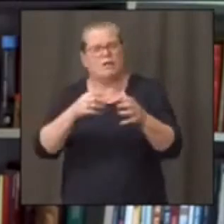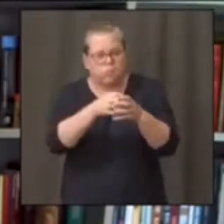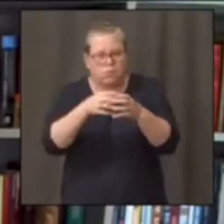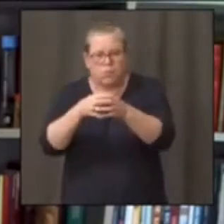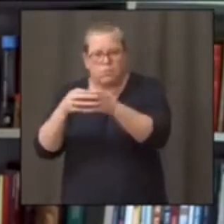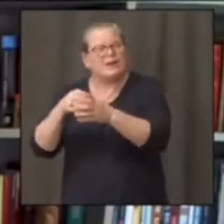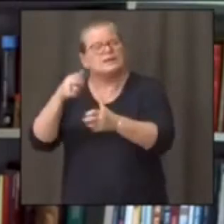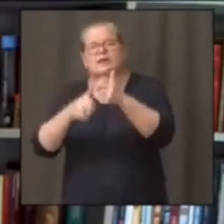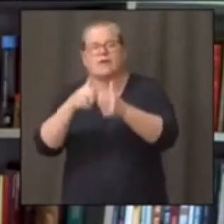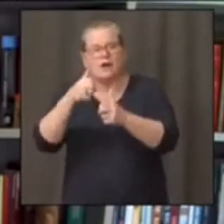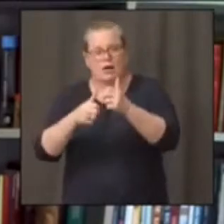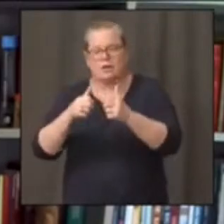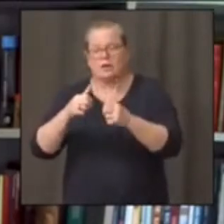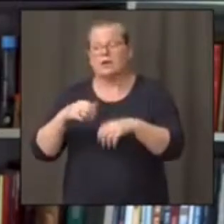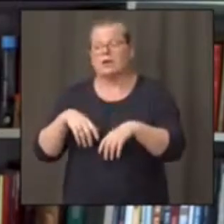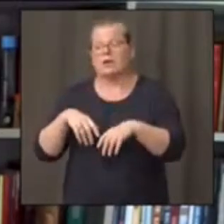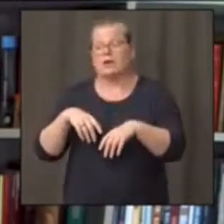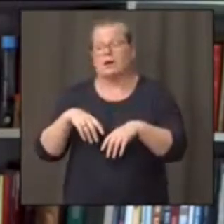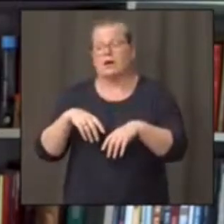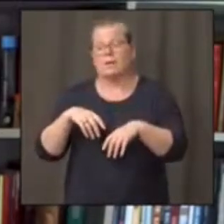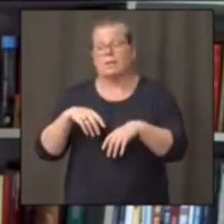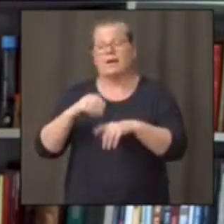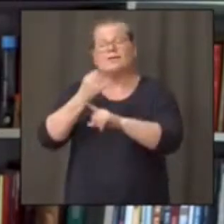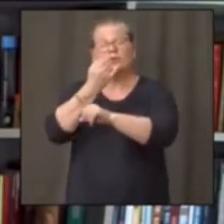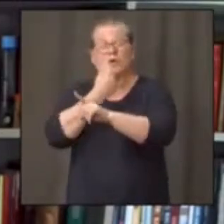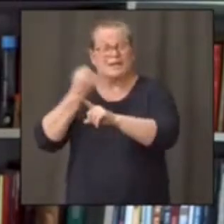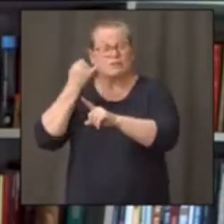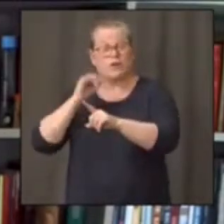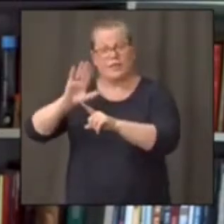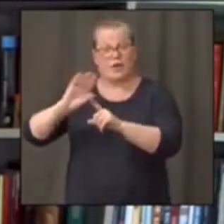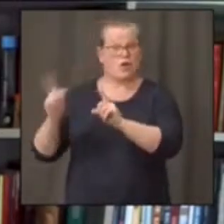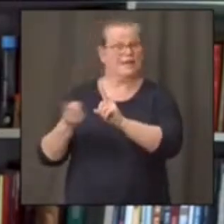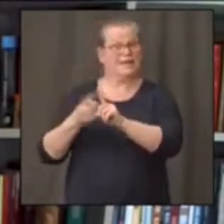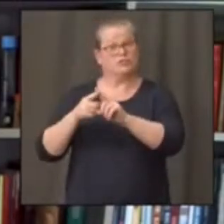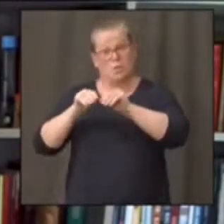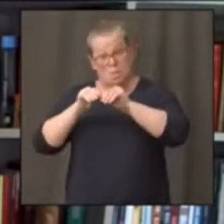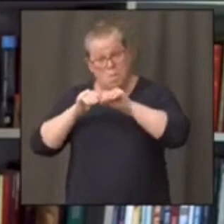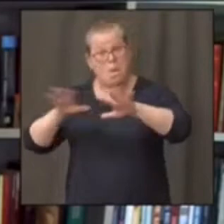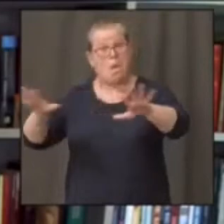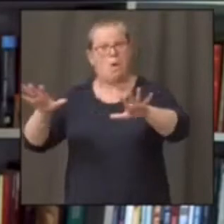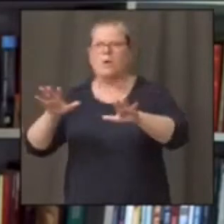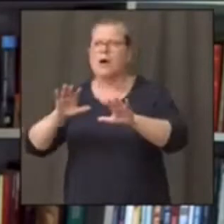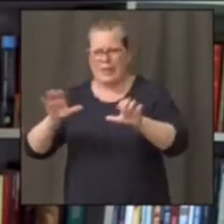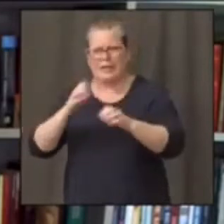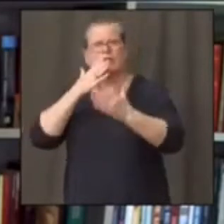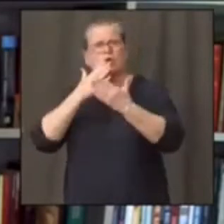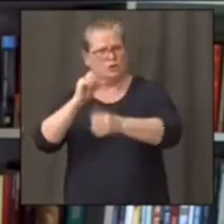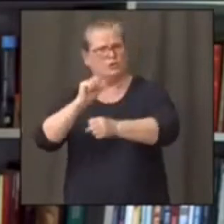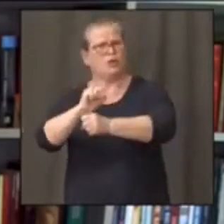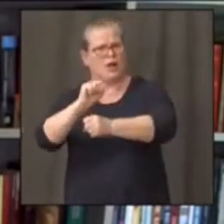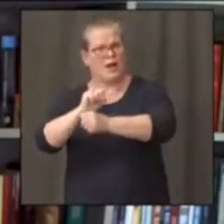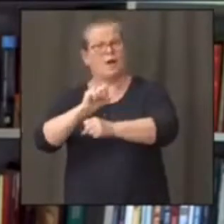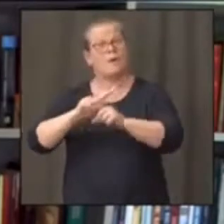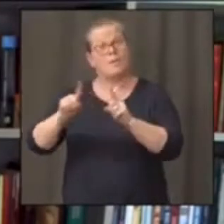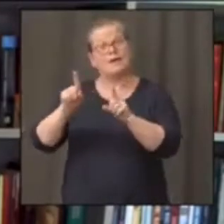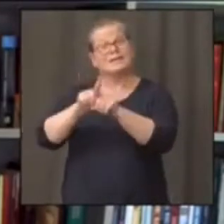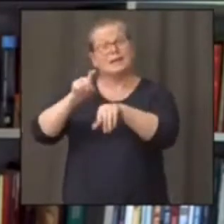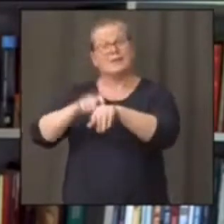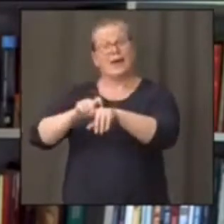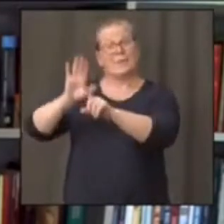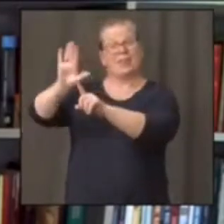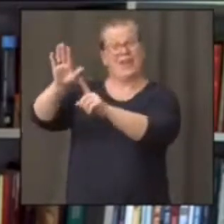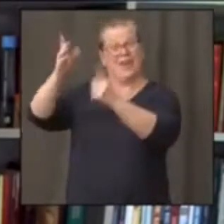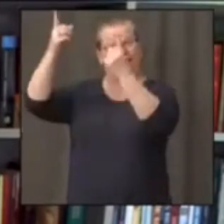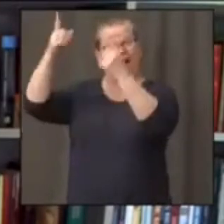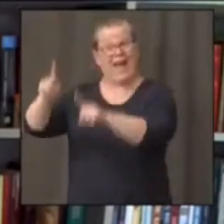fantastic job in controlling their initial surge. I think this is the cautionary tale for people like, for Connecticut in the Northeast.